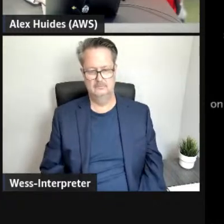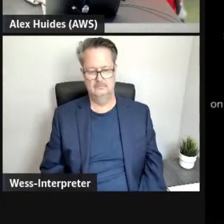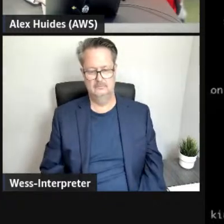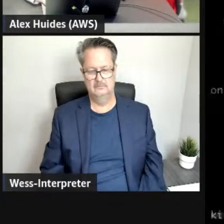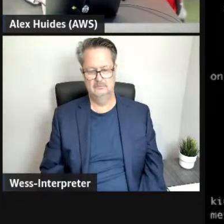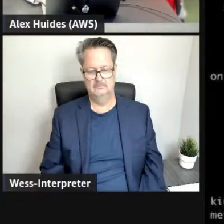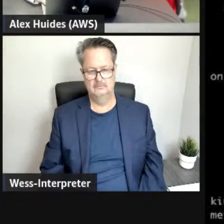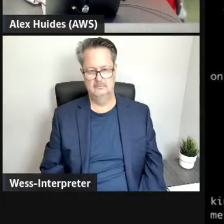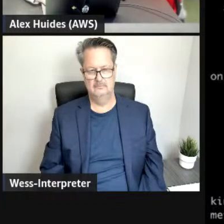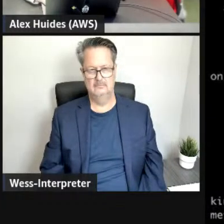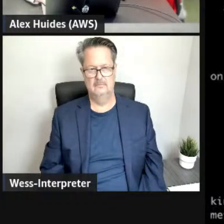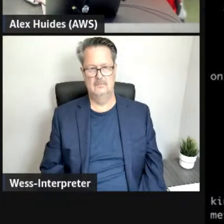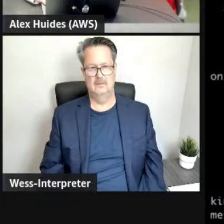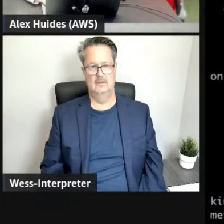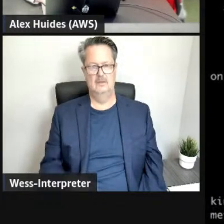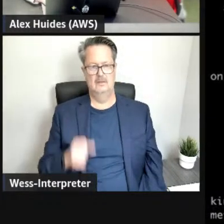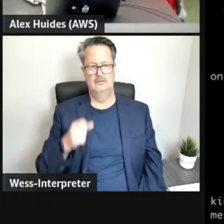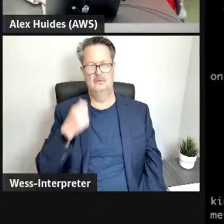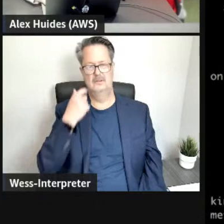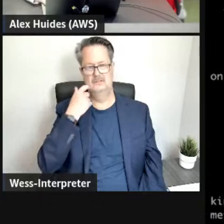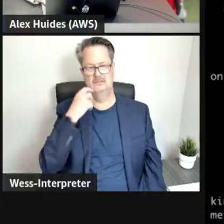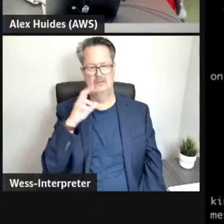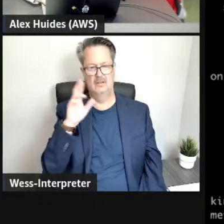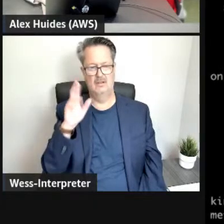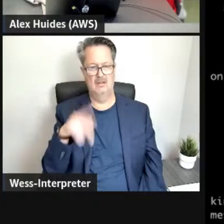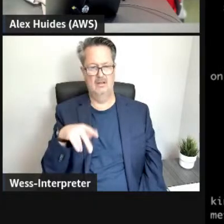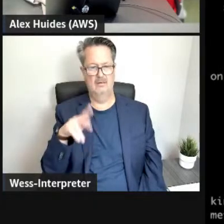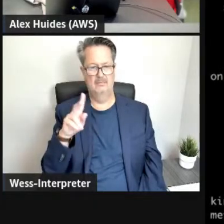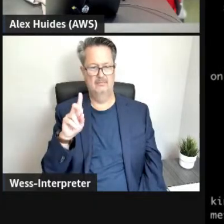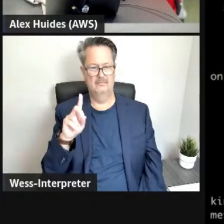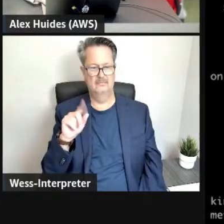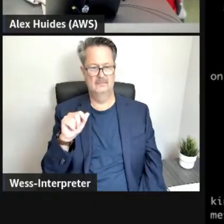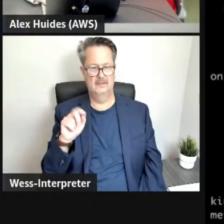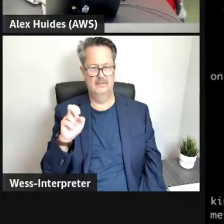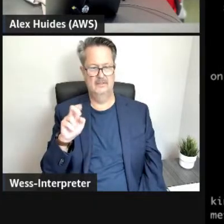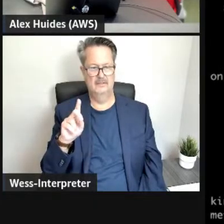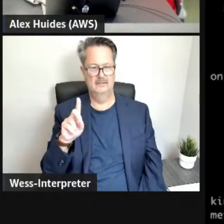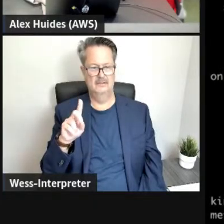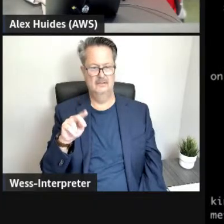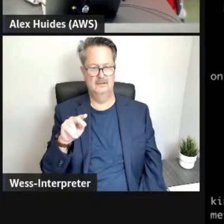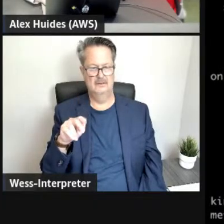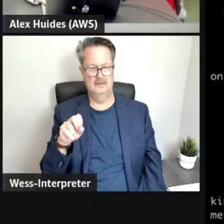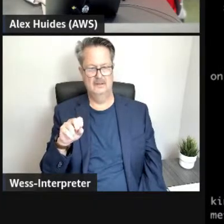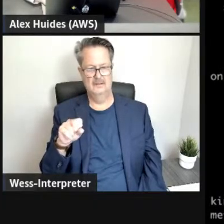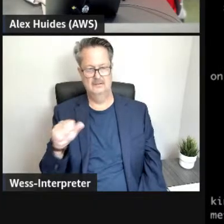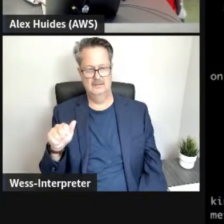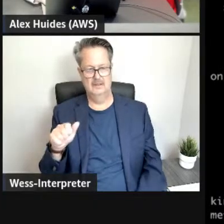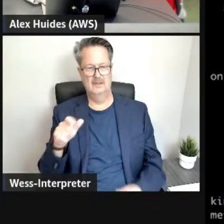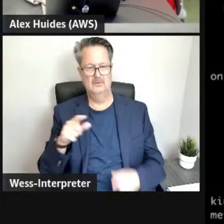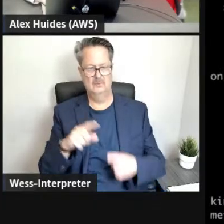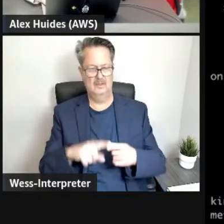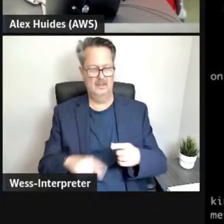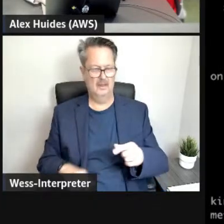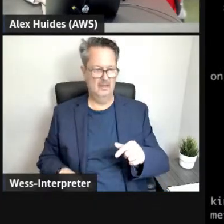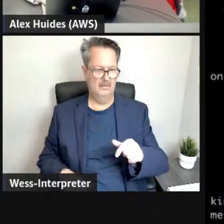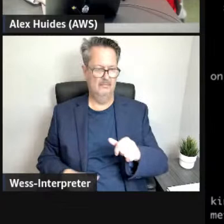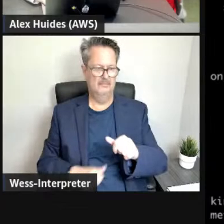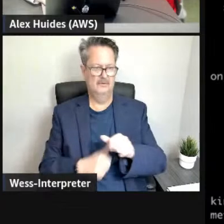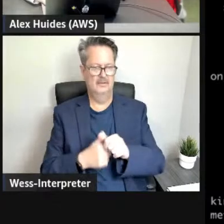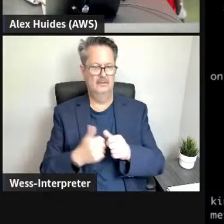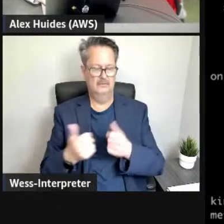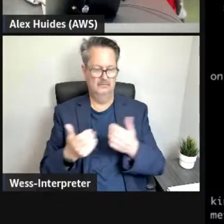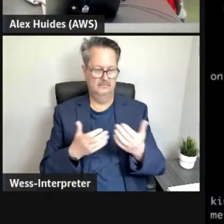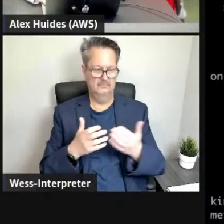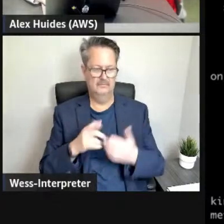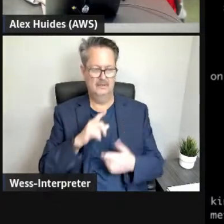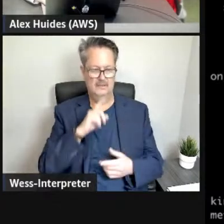Oh, nice. So you just updated the DNS name and now you can access the service. Yes, actually, before we had the